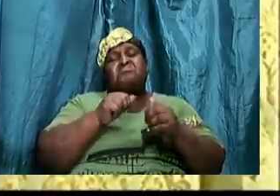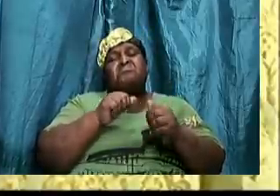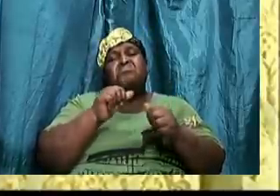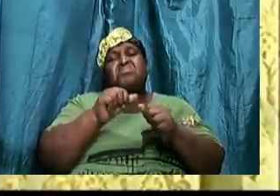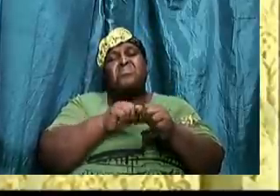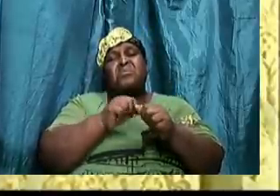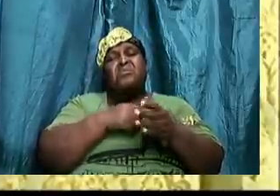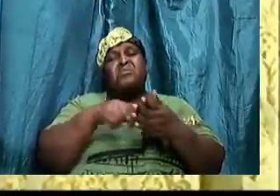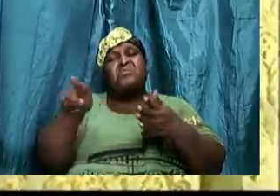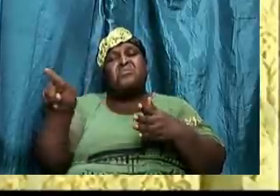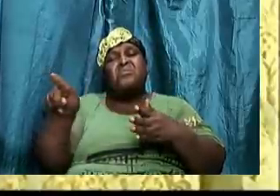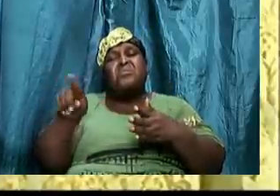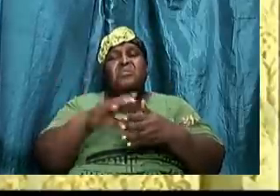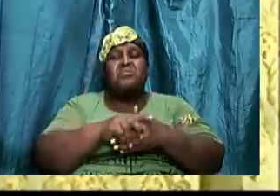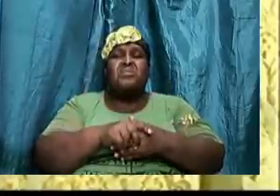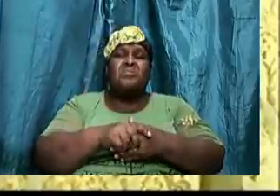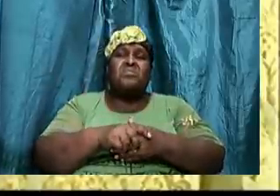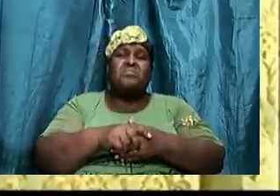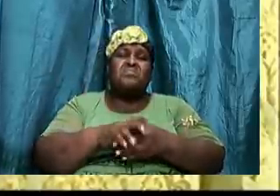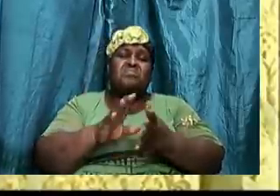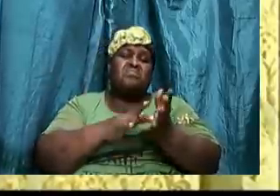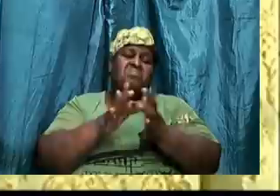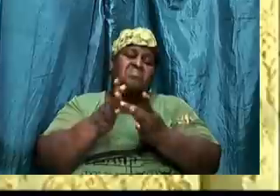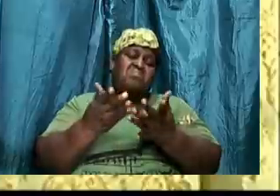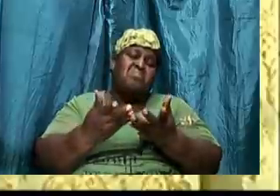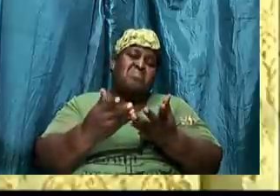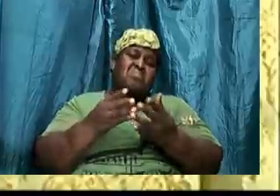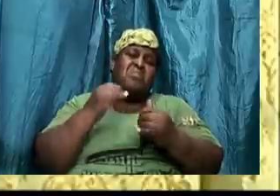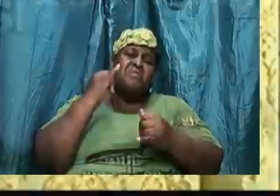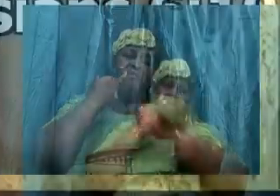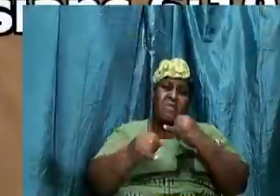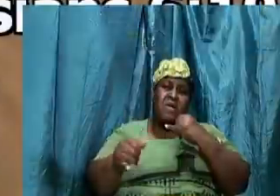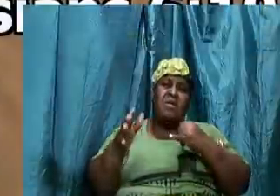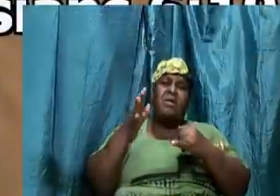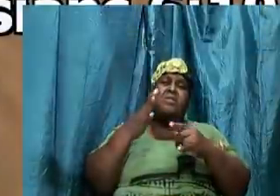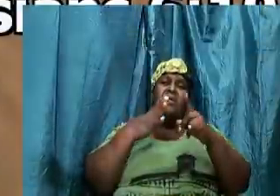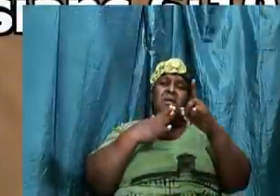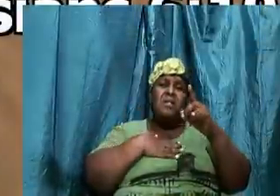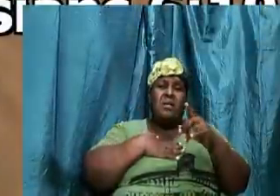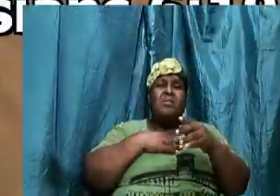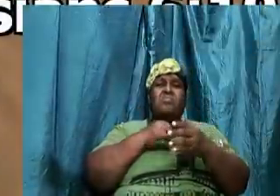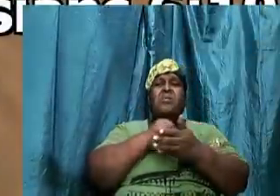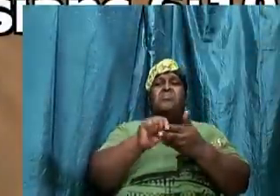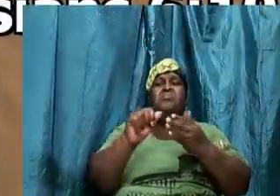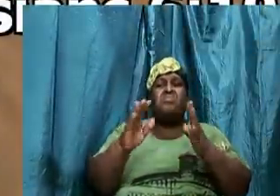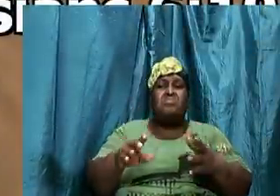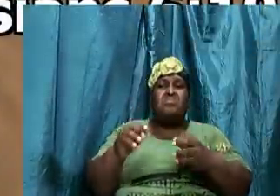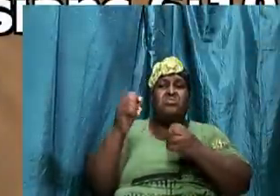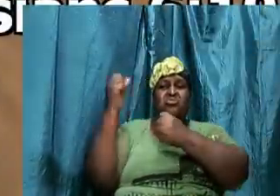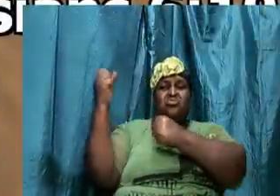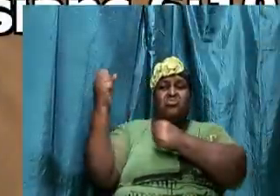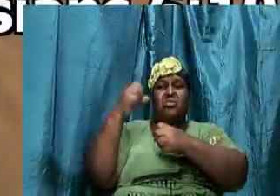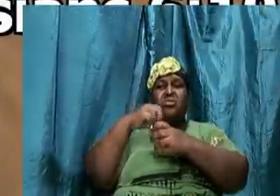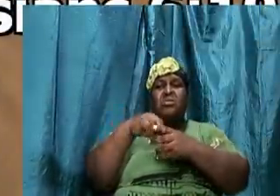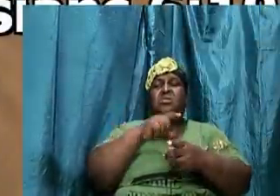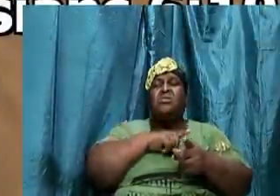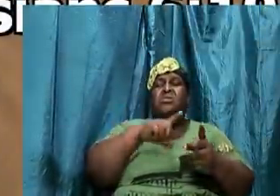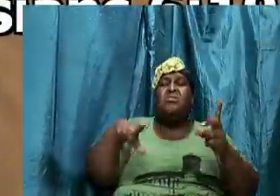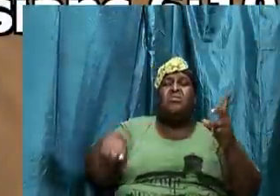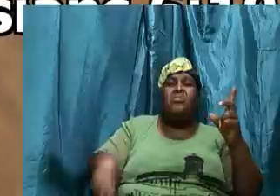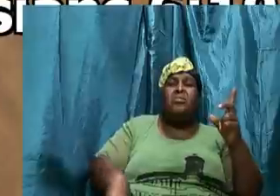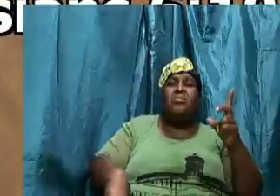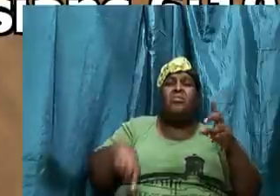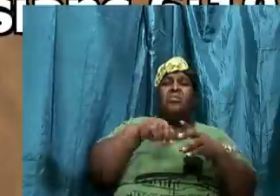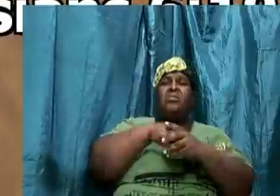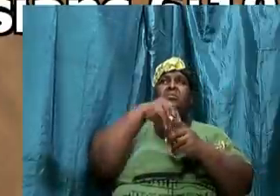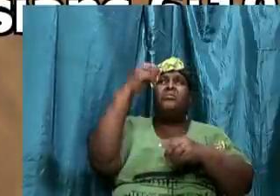Right? Amen. So the Bible says, finally, my brethren, be strong in the Lord and in the power